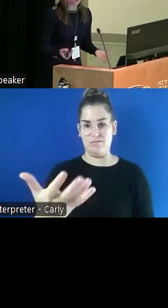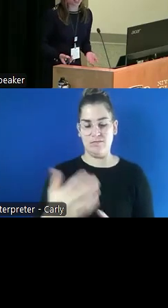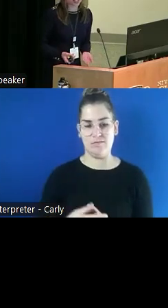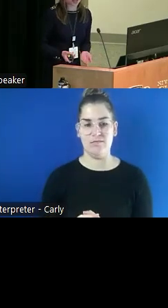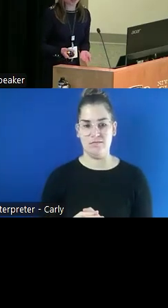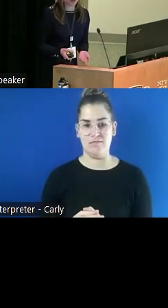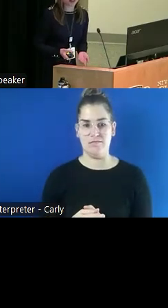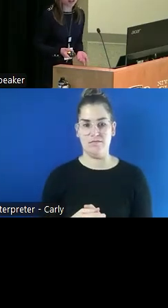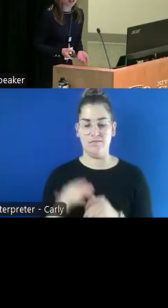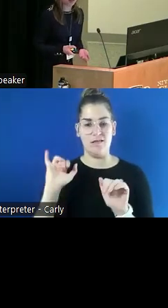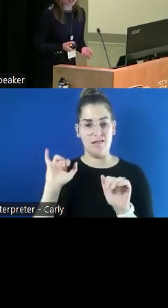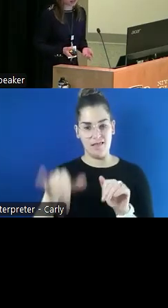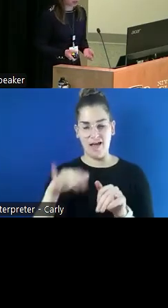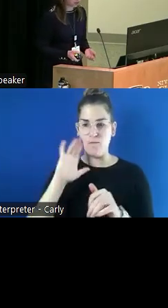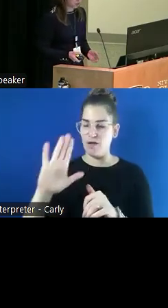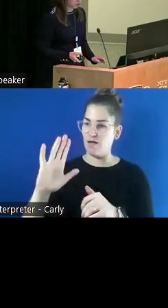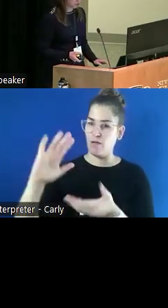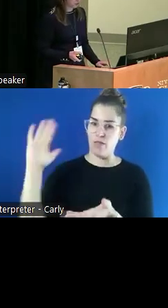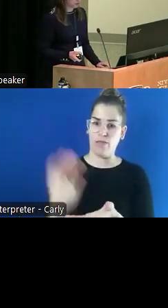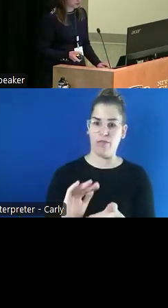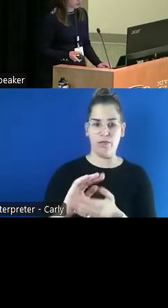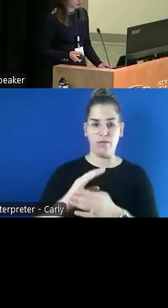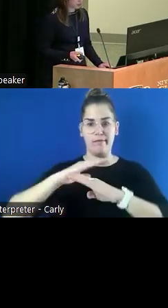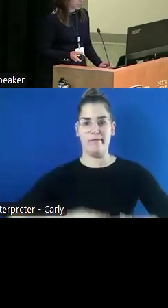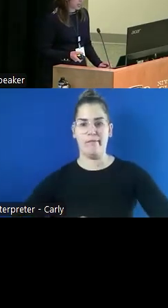also hinders report of negative symptoms.